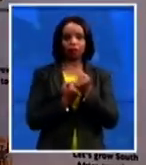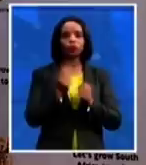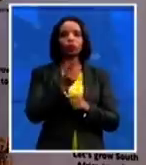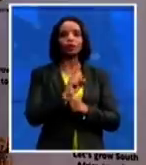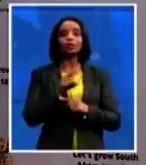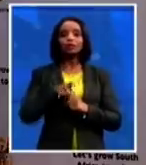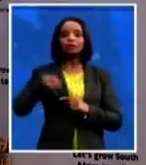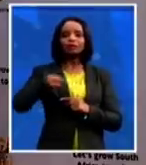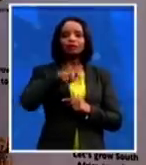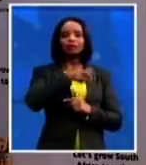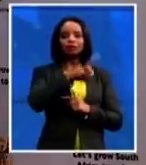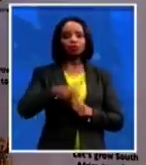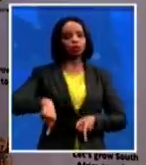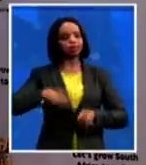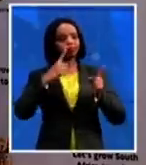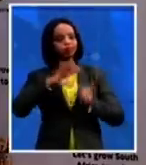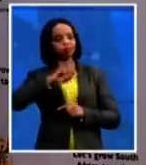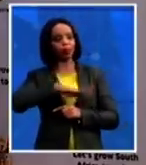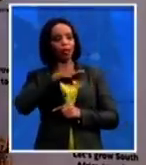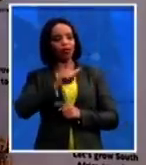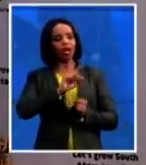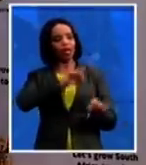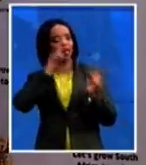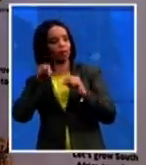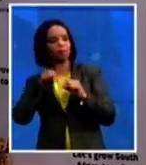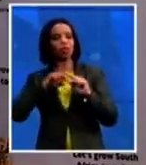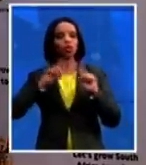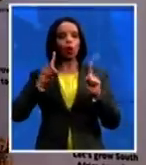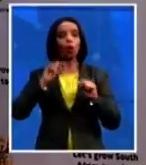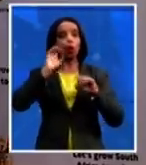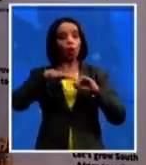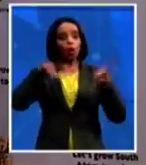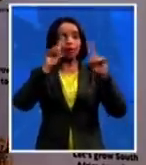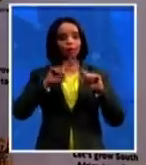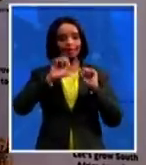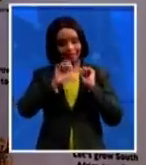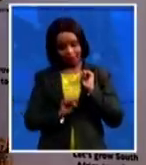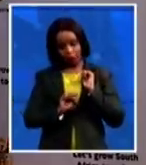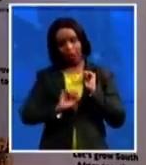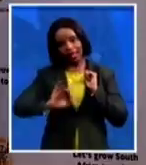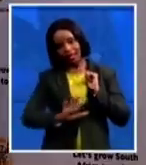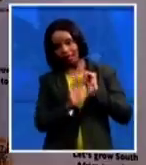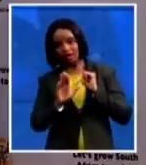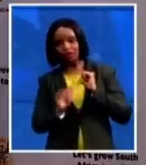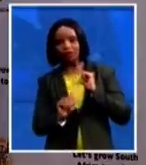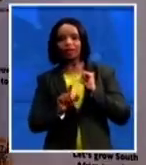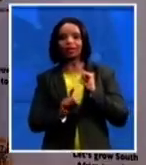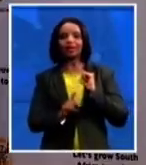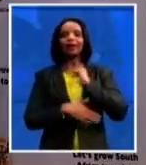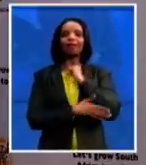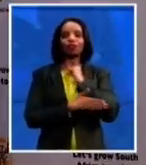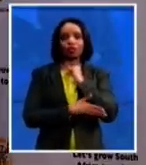Africa. On the Vuma Vaccination Week, we've administered a total of